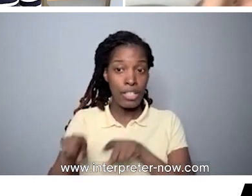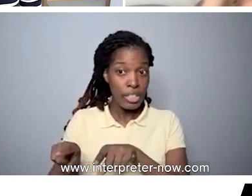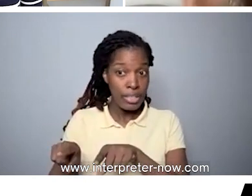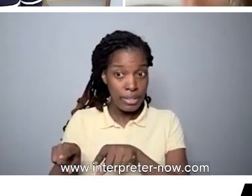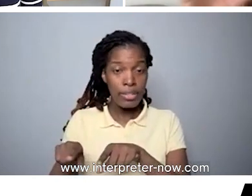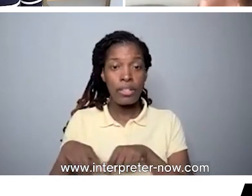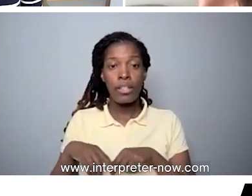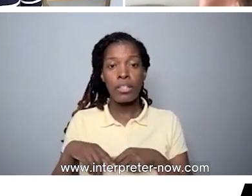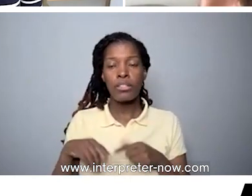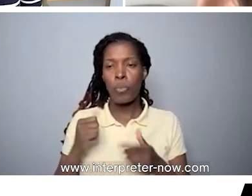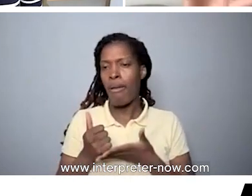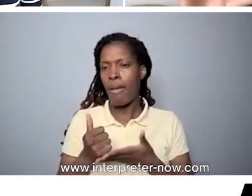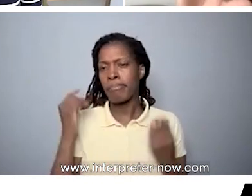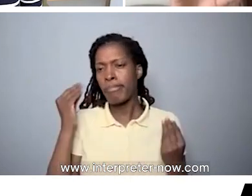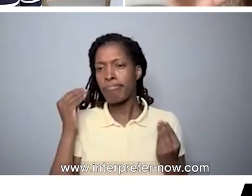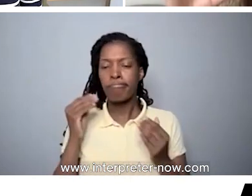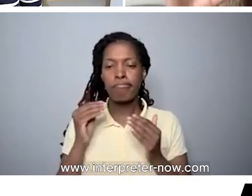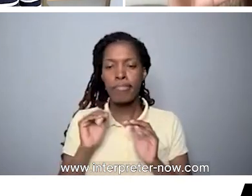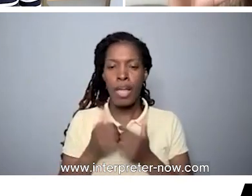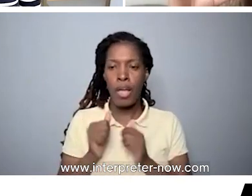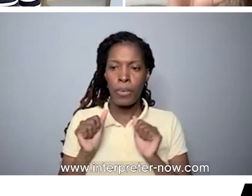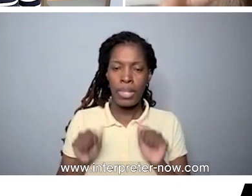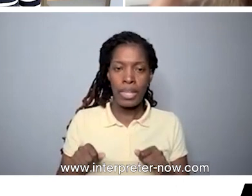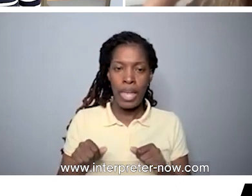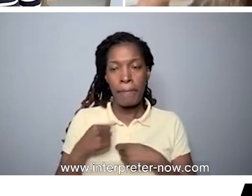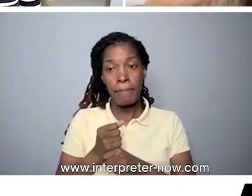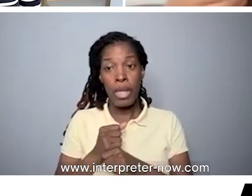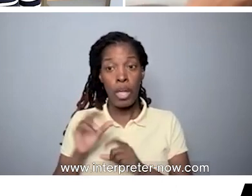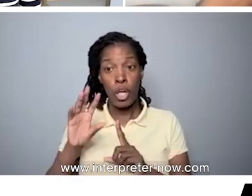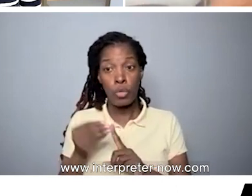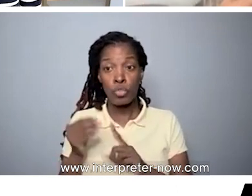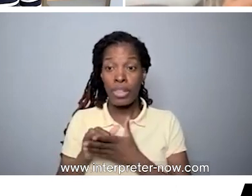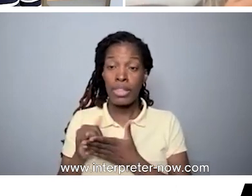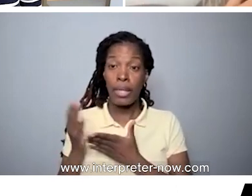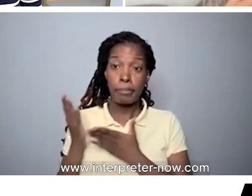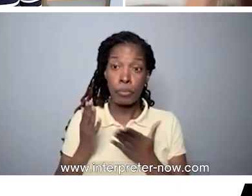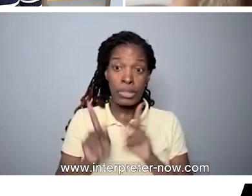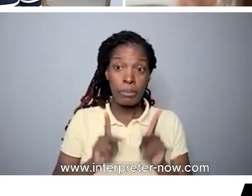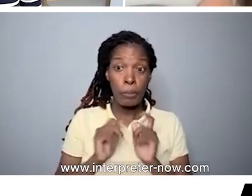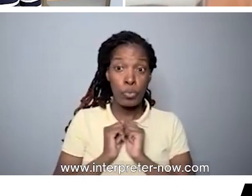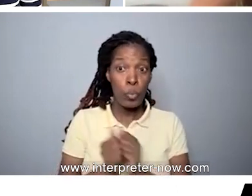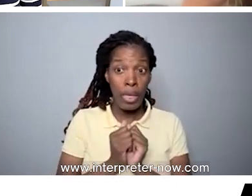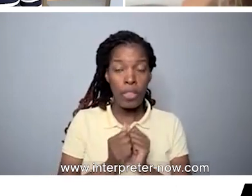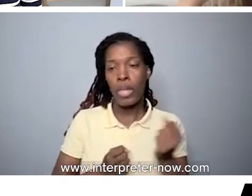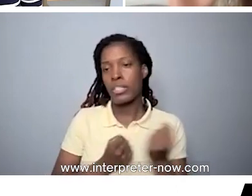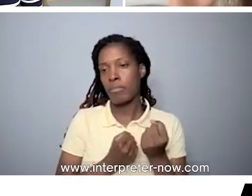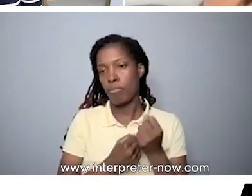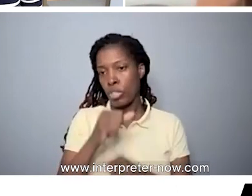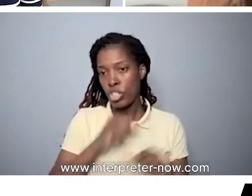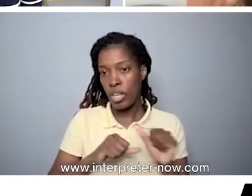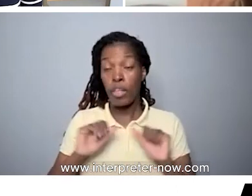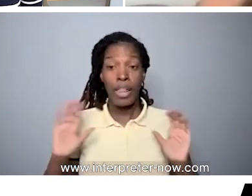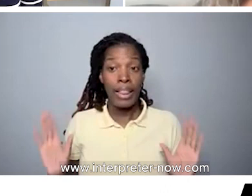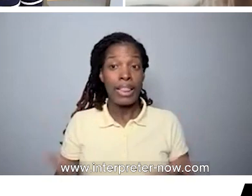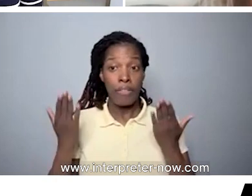adjacent to think about how to, again, create a culture that brings people together and supports each other and lifts each